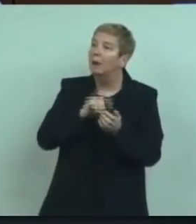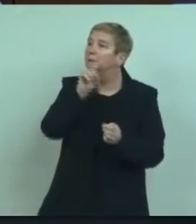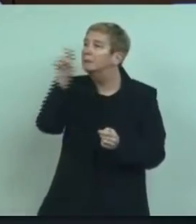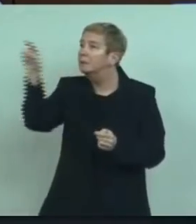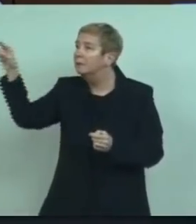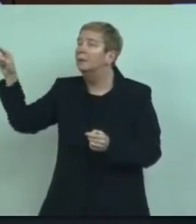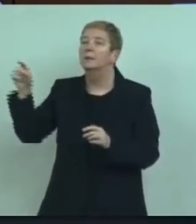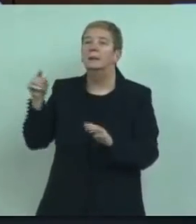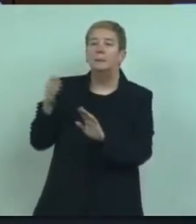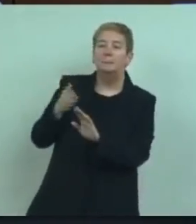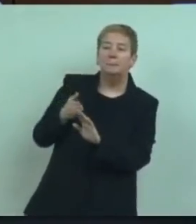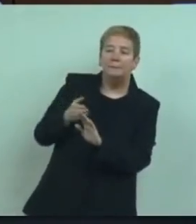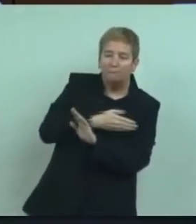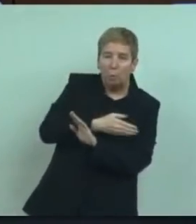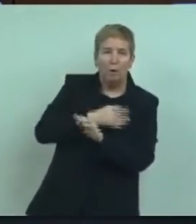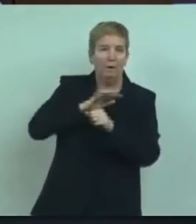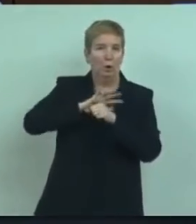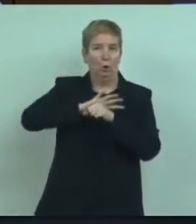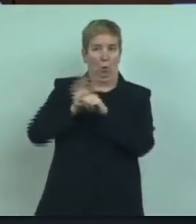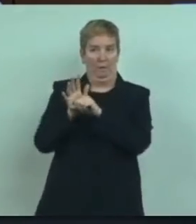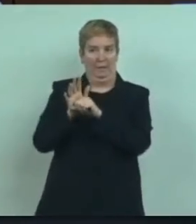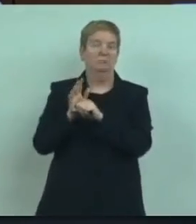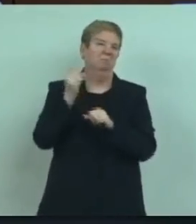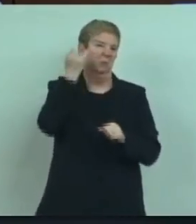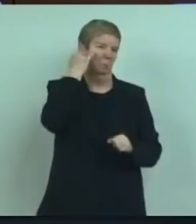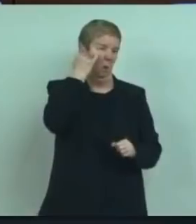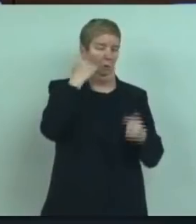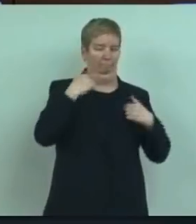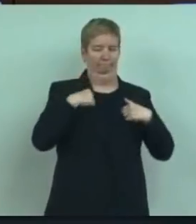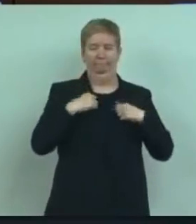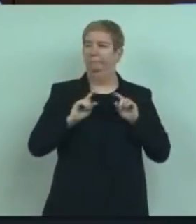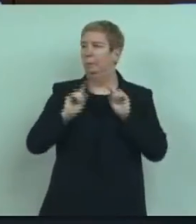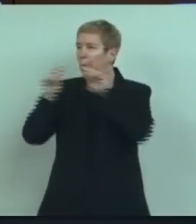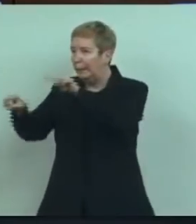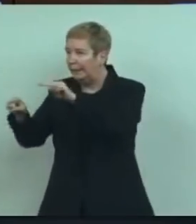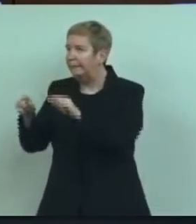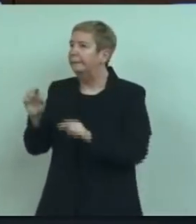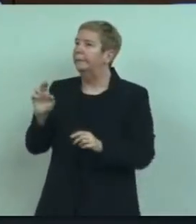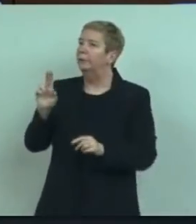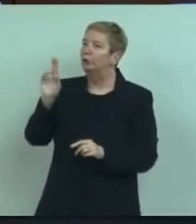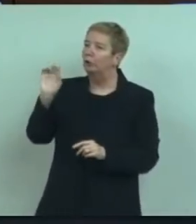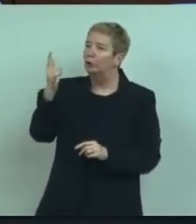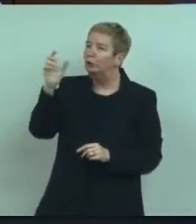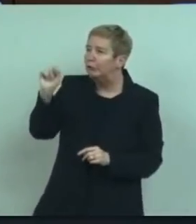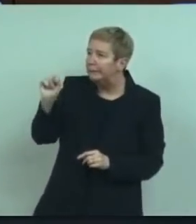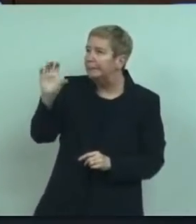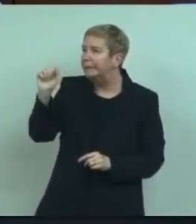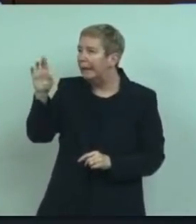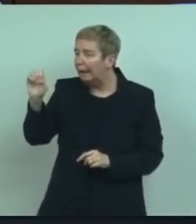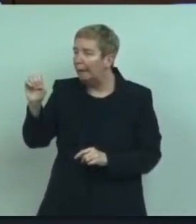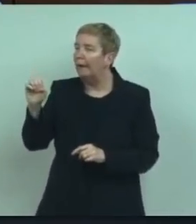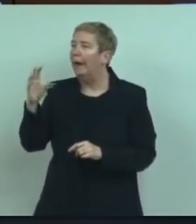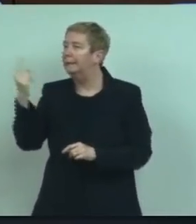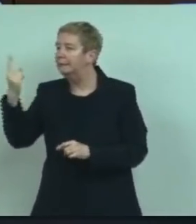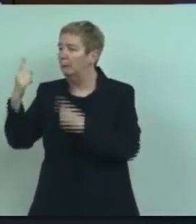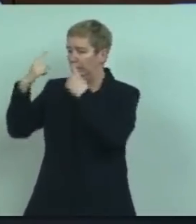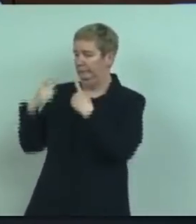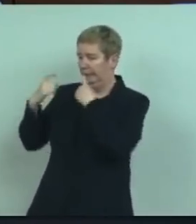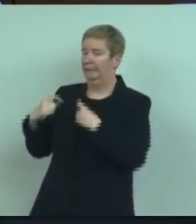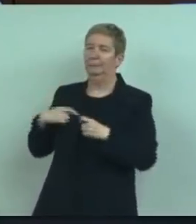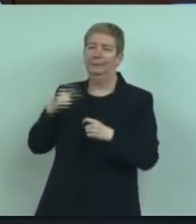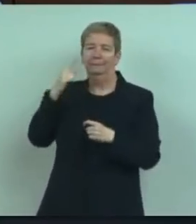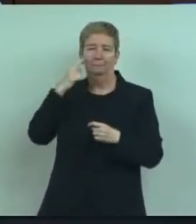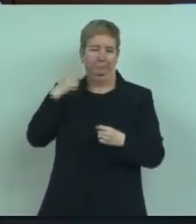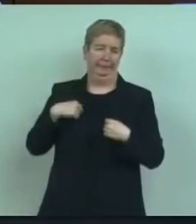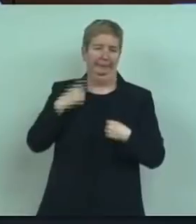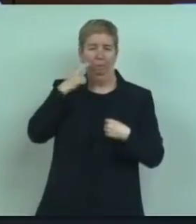before COVID-19, if you went to an urgent care or you went into a hospital and you were being tested for a respiratory illness or for